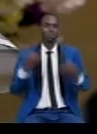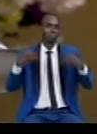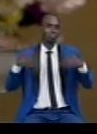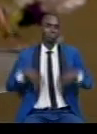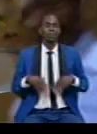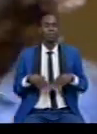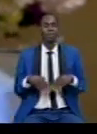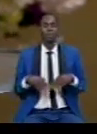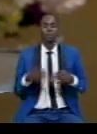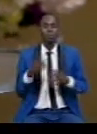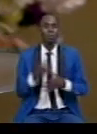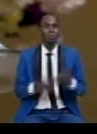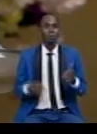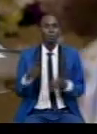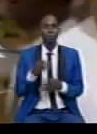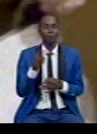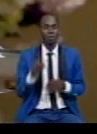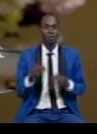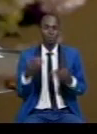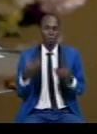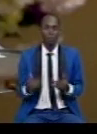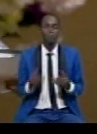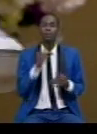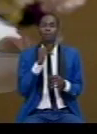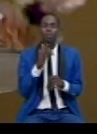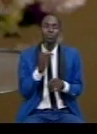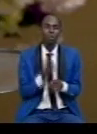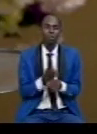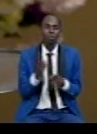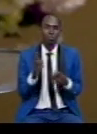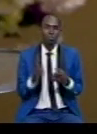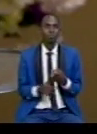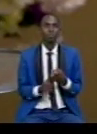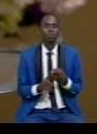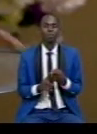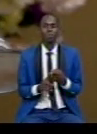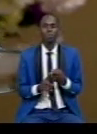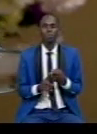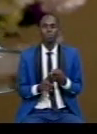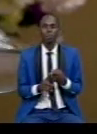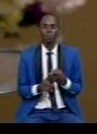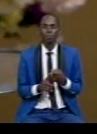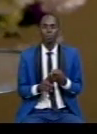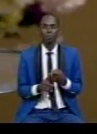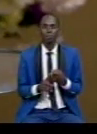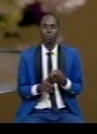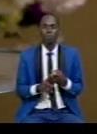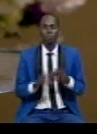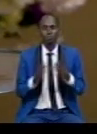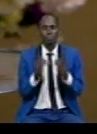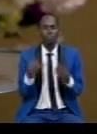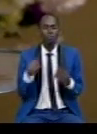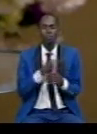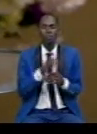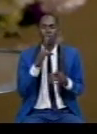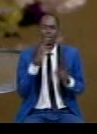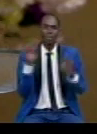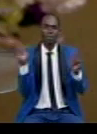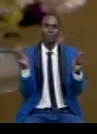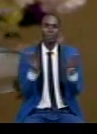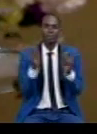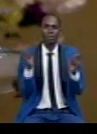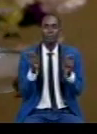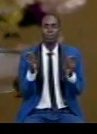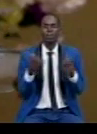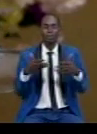out. Come and testify to the goodness of God. Let us celebrate. Let's celebrate you. Let's